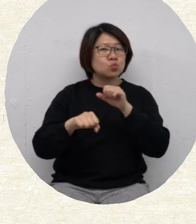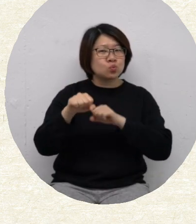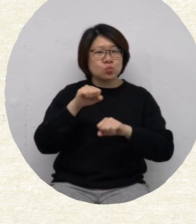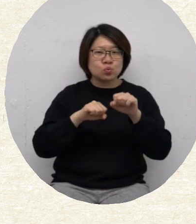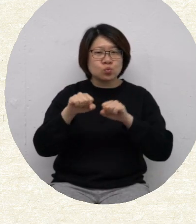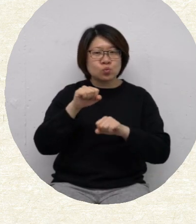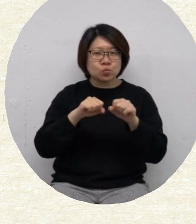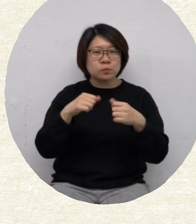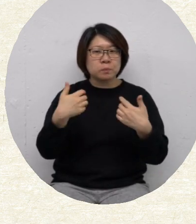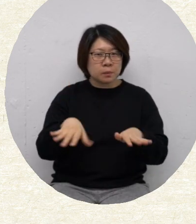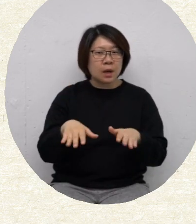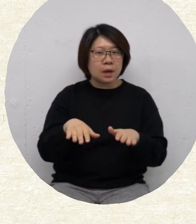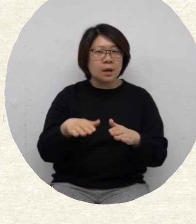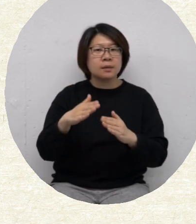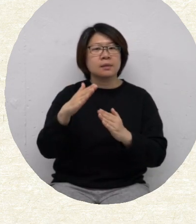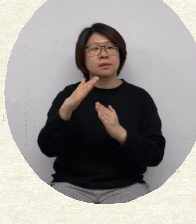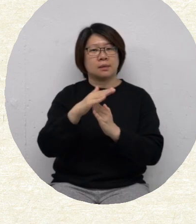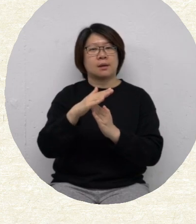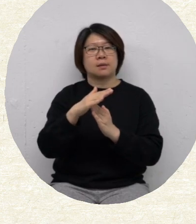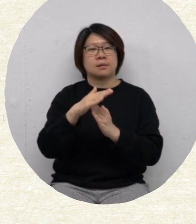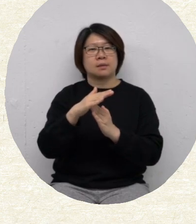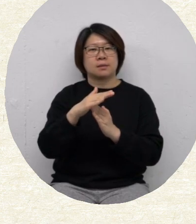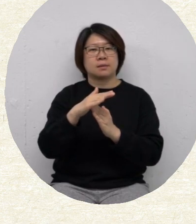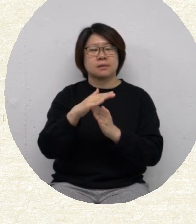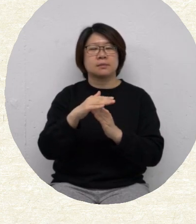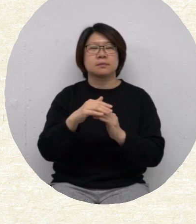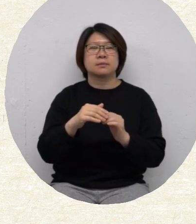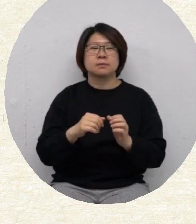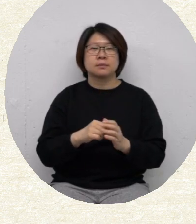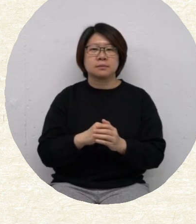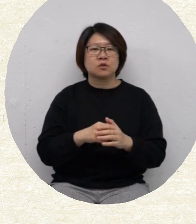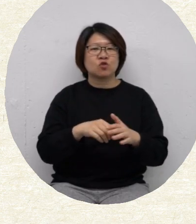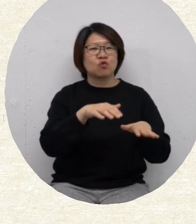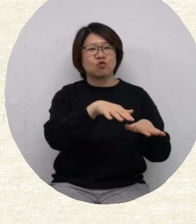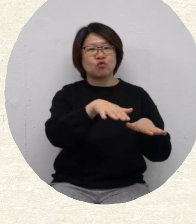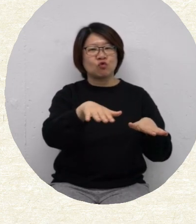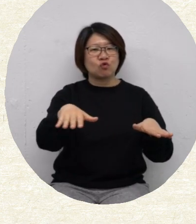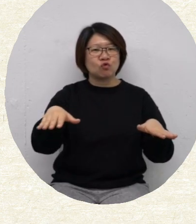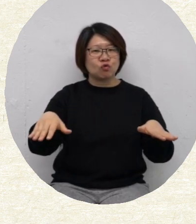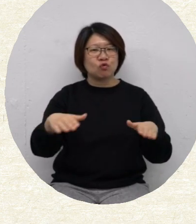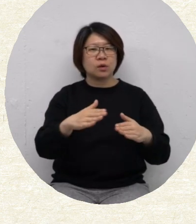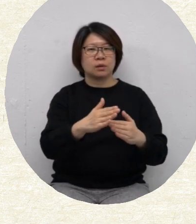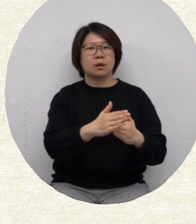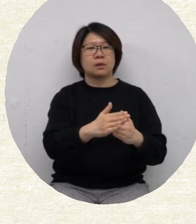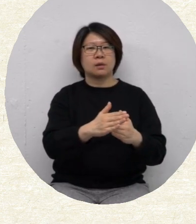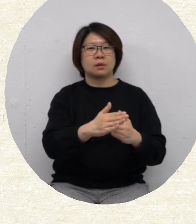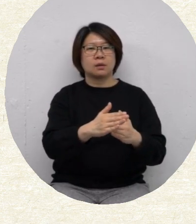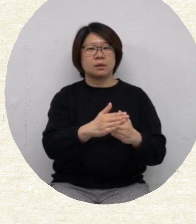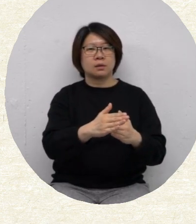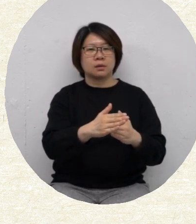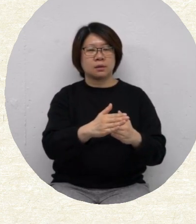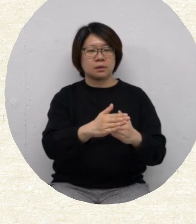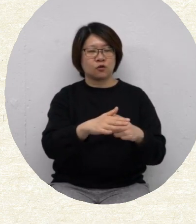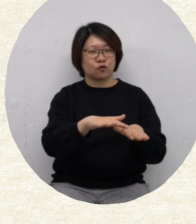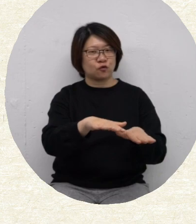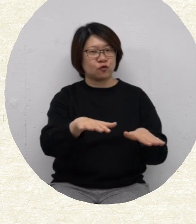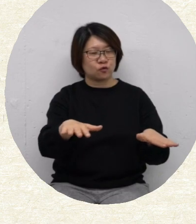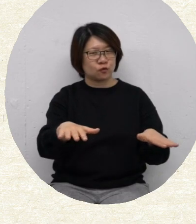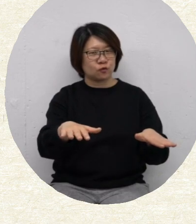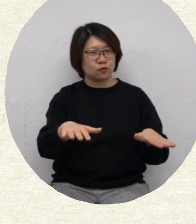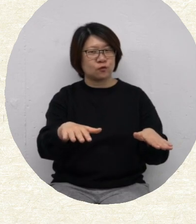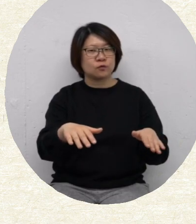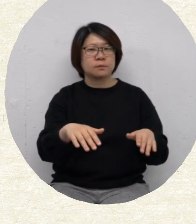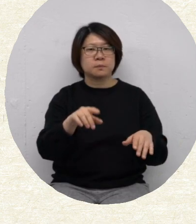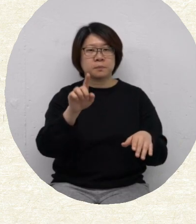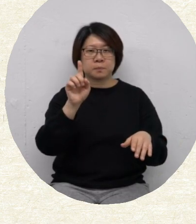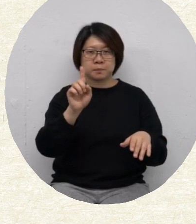table. These daily and mundane setups are brief and temporary. The top of the table becomes a